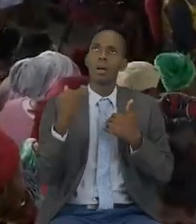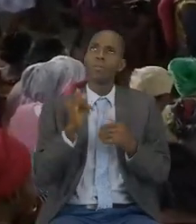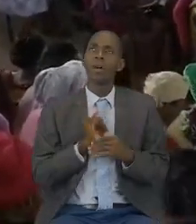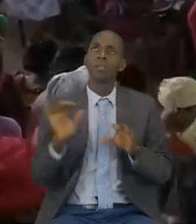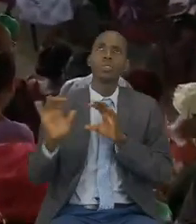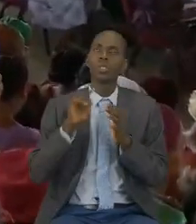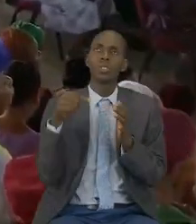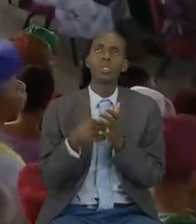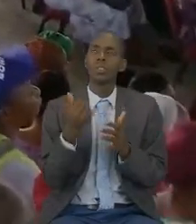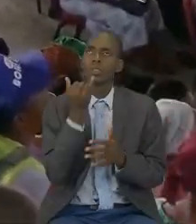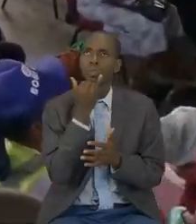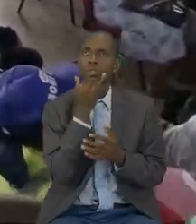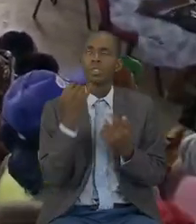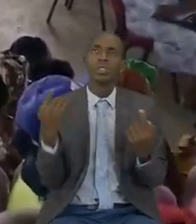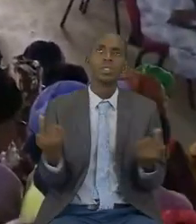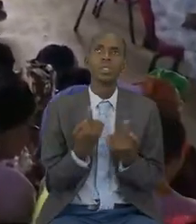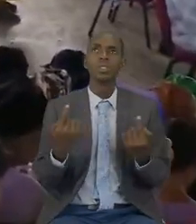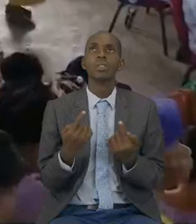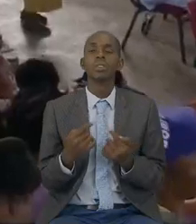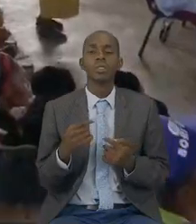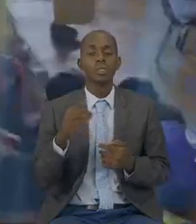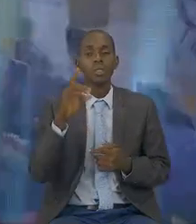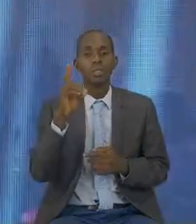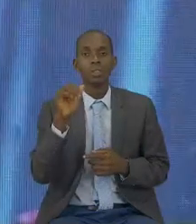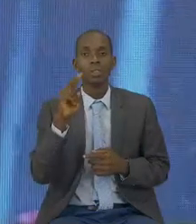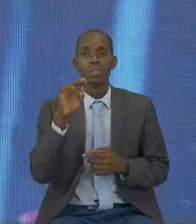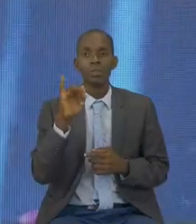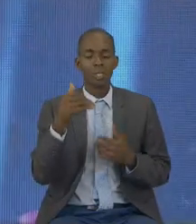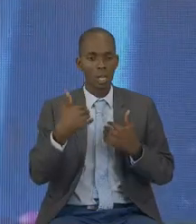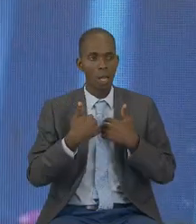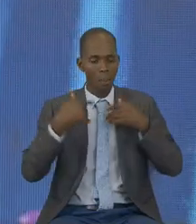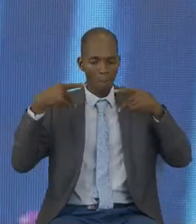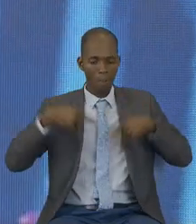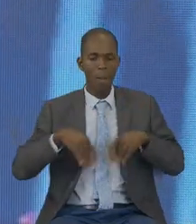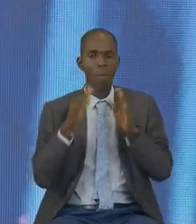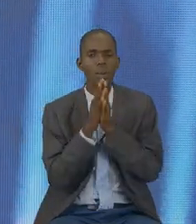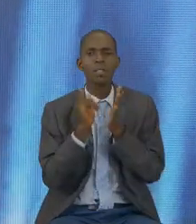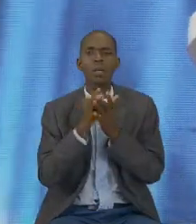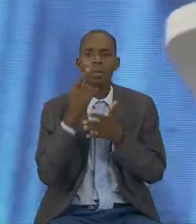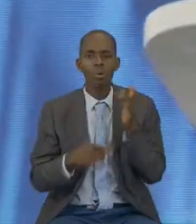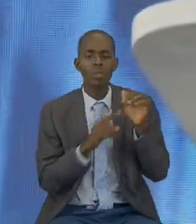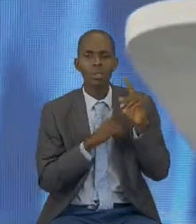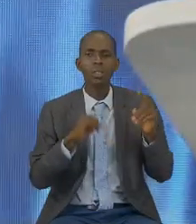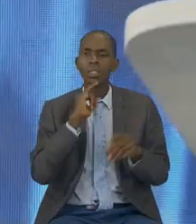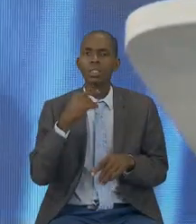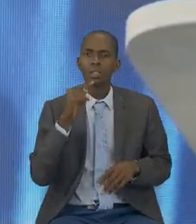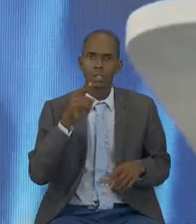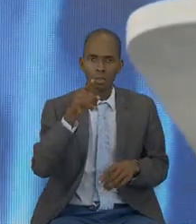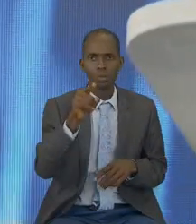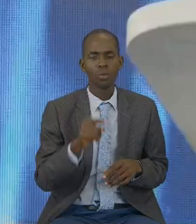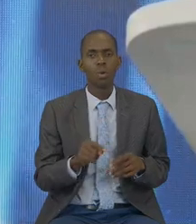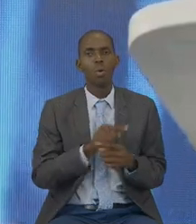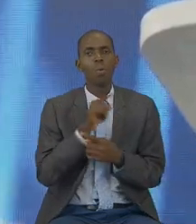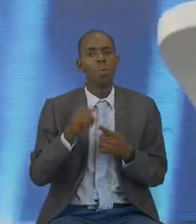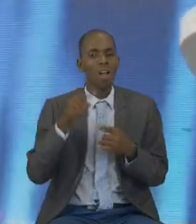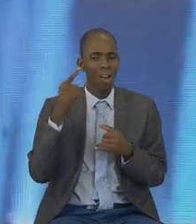committed this trespass. He had personal prayer. That's what the Lord is telling us. He said, when last did